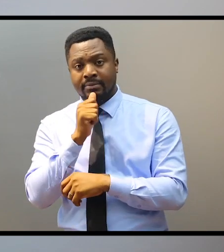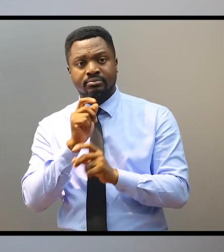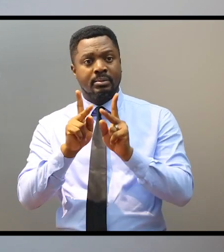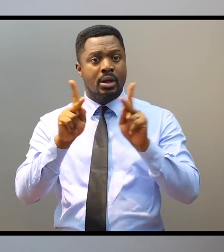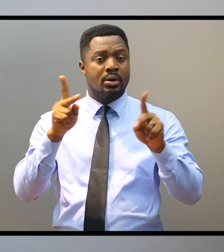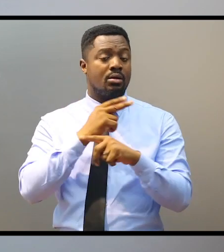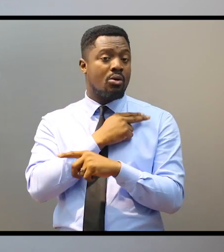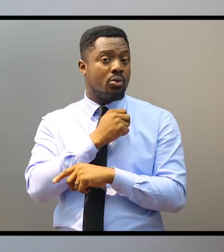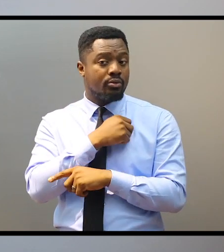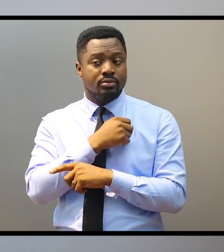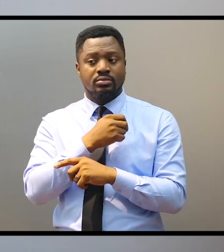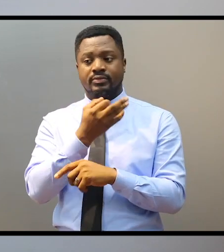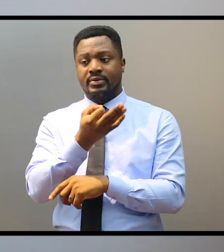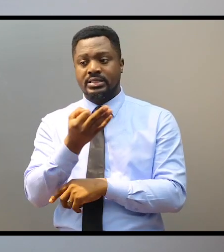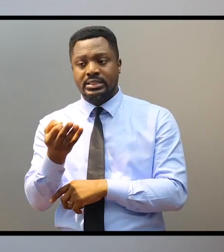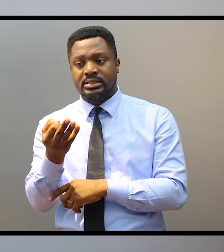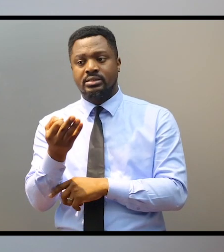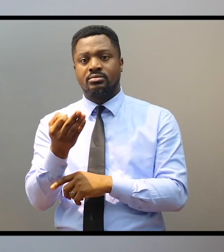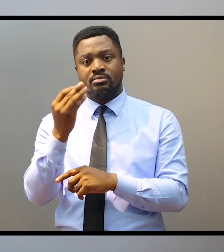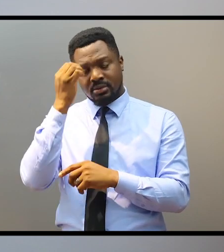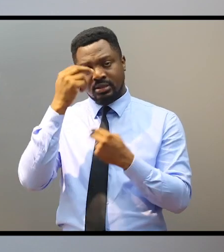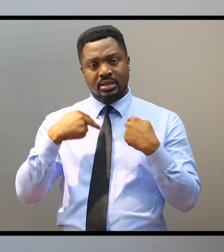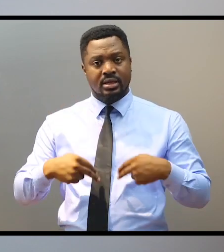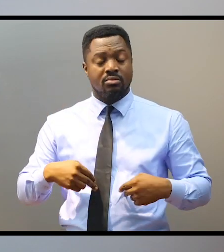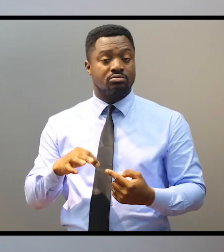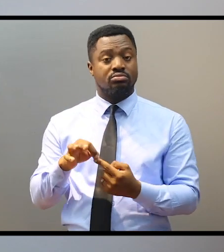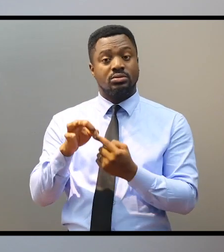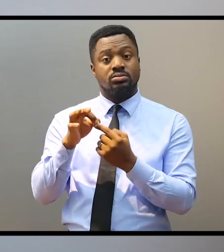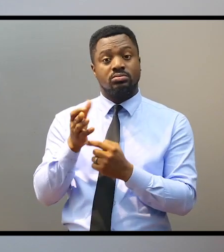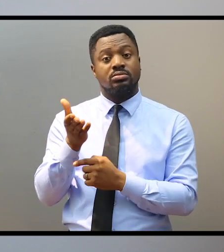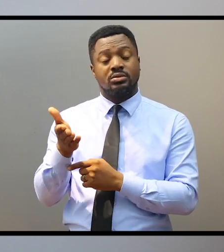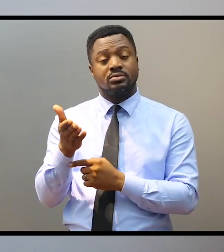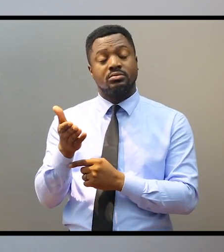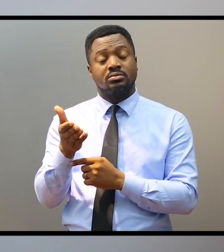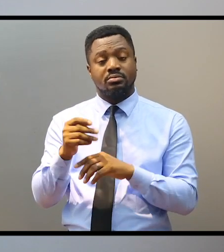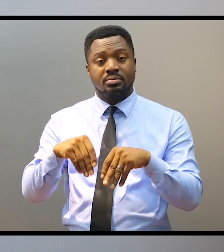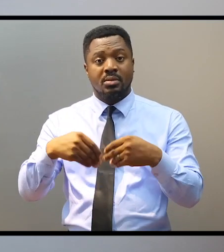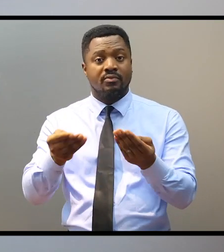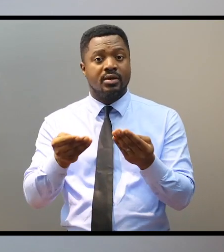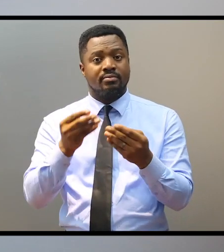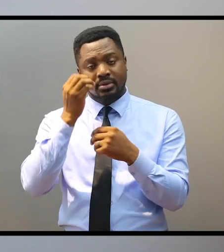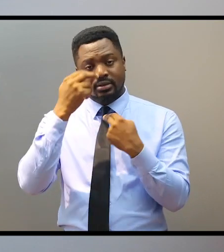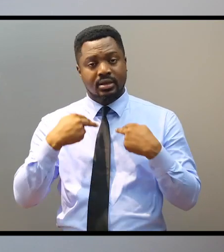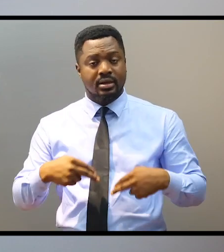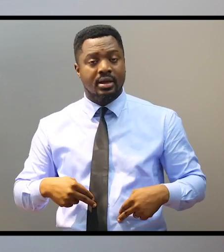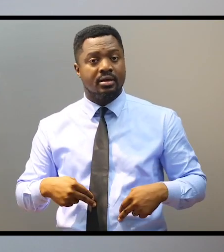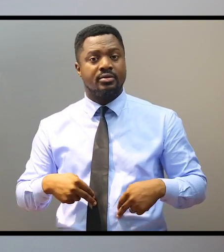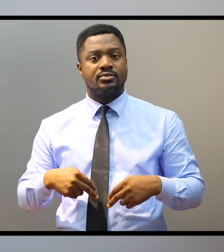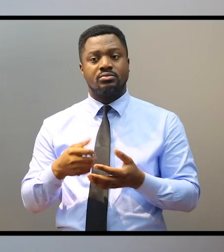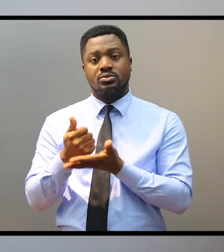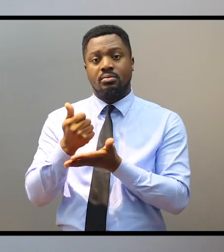private, public hospitals and facilities have mental health specialists or experts to provide mental